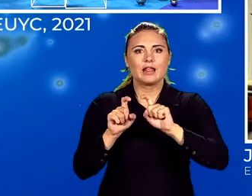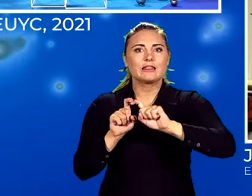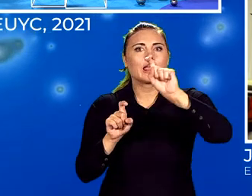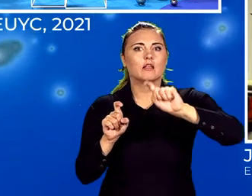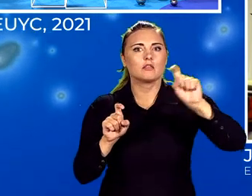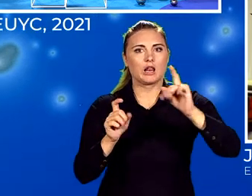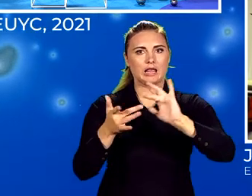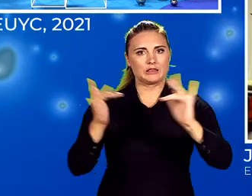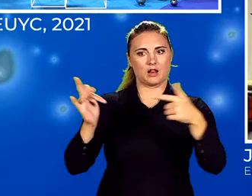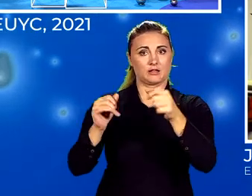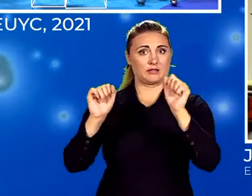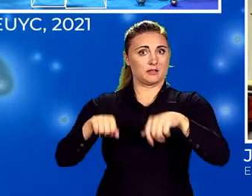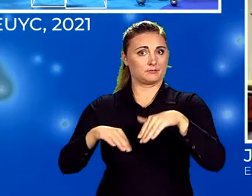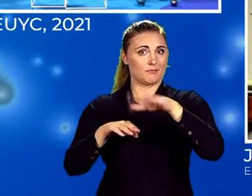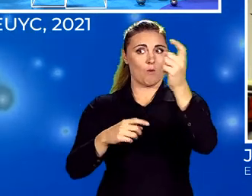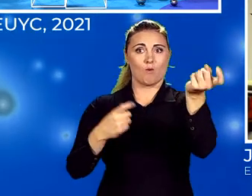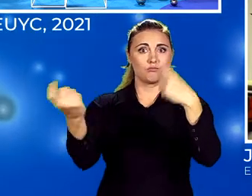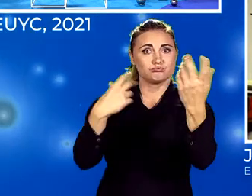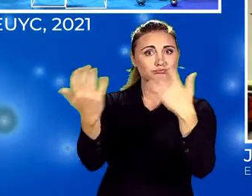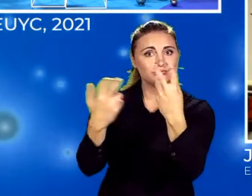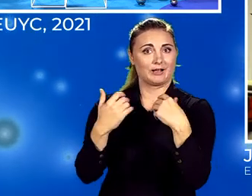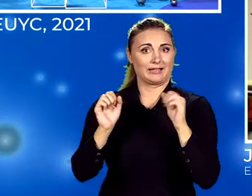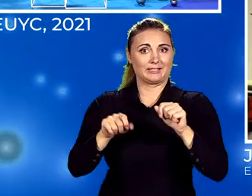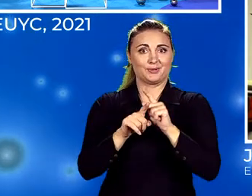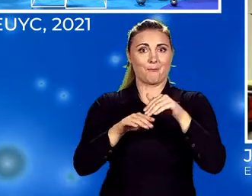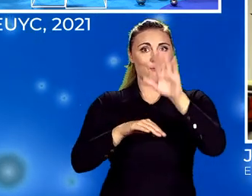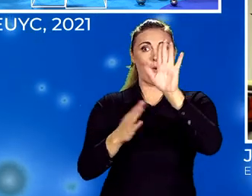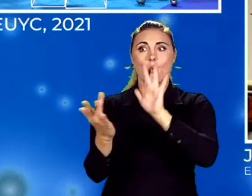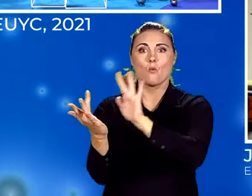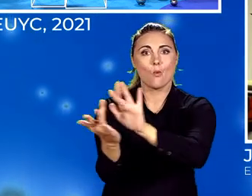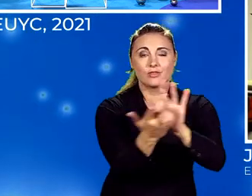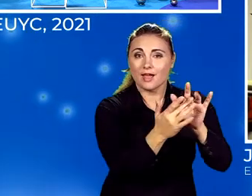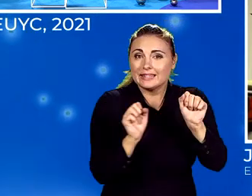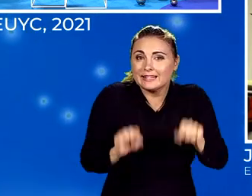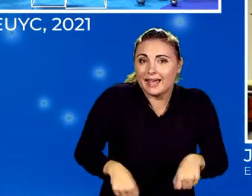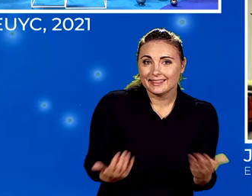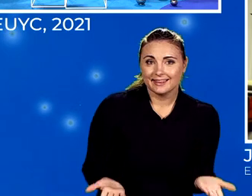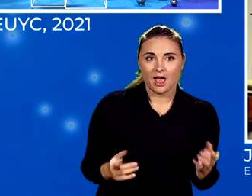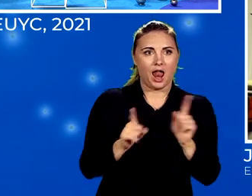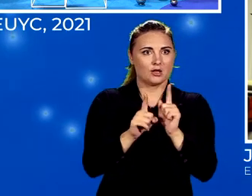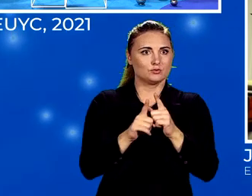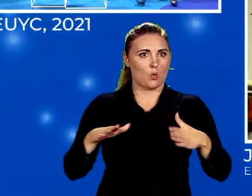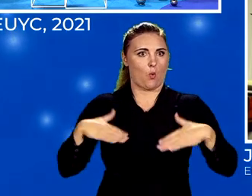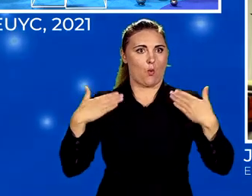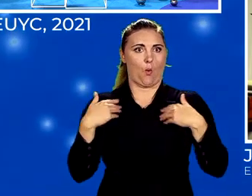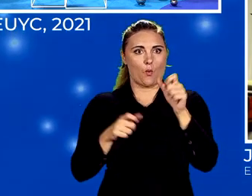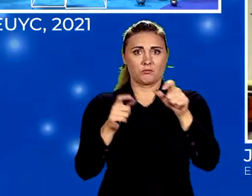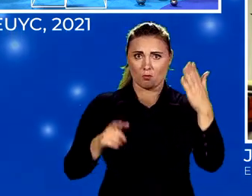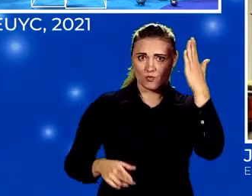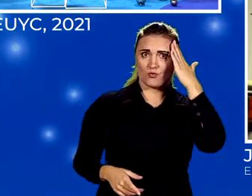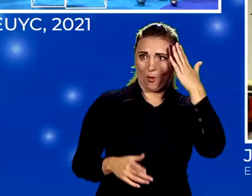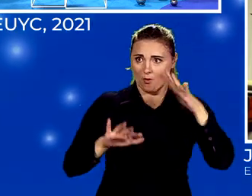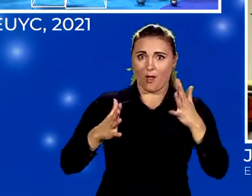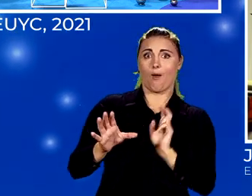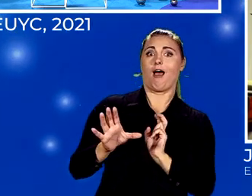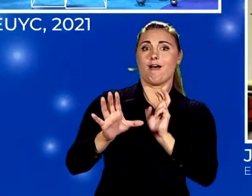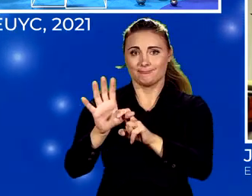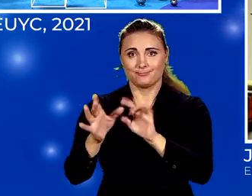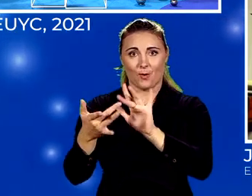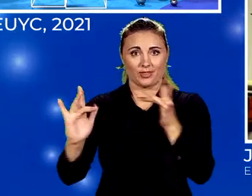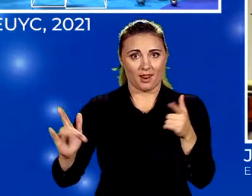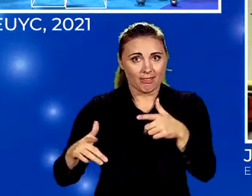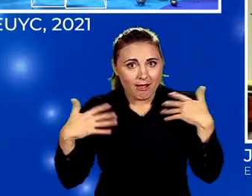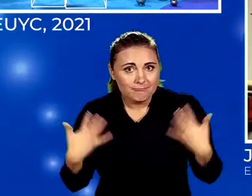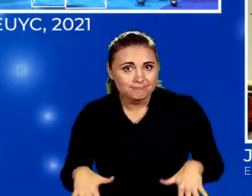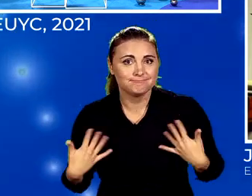And the digital spaces is where youth have an advantage over the older generations. So